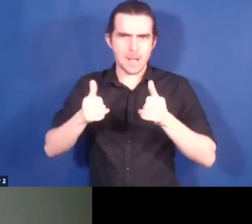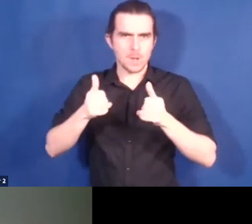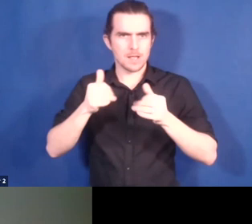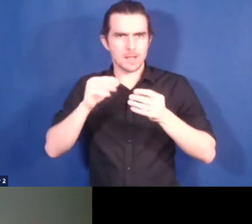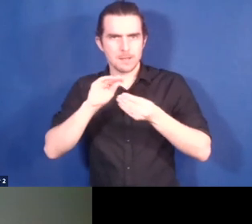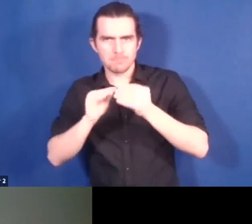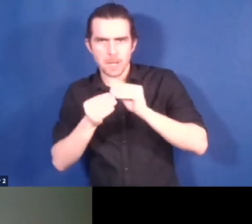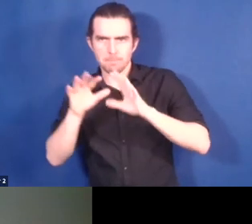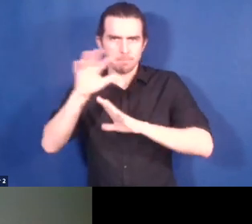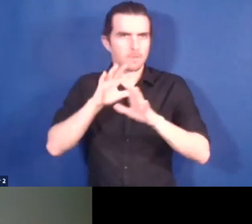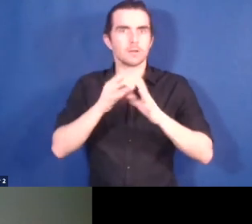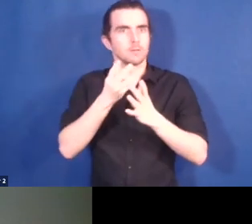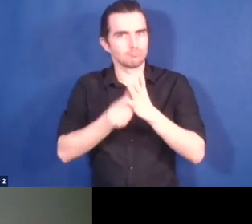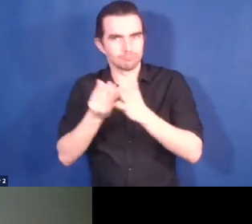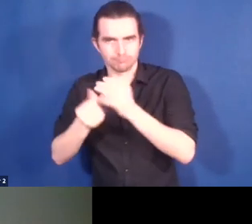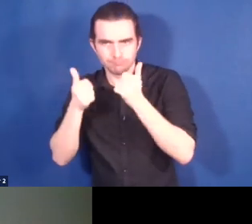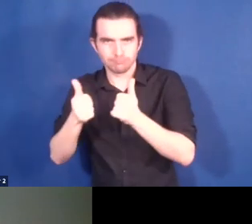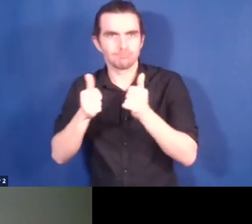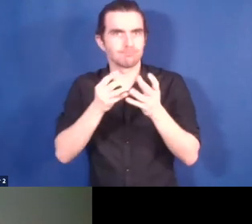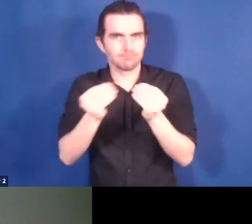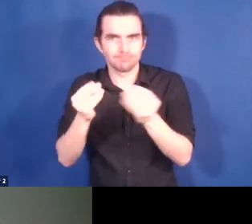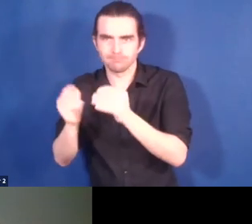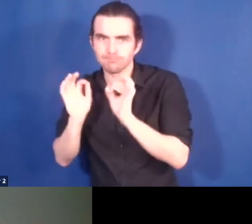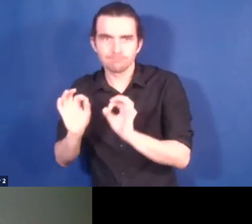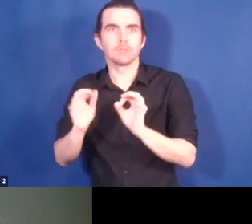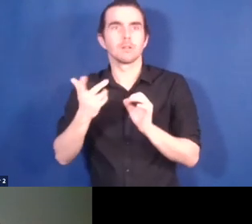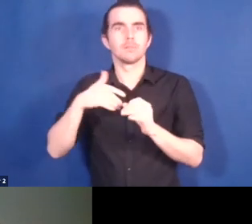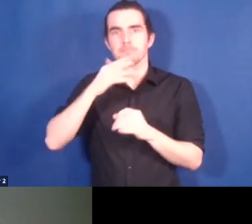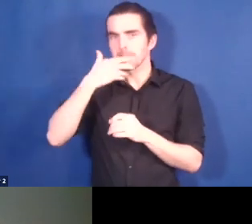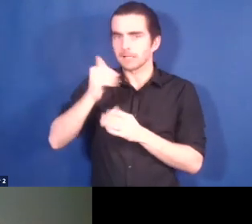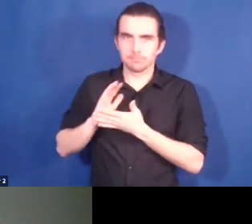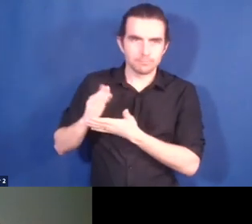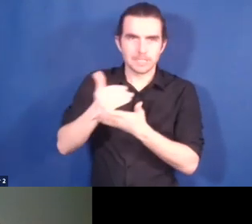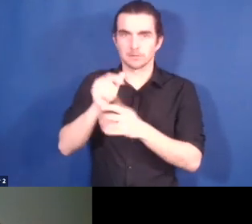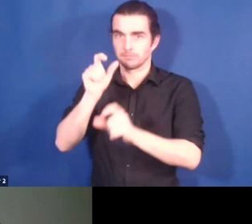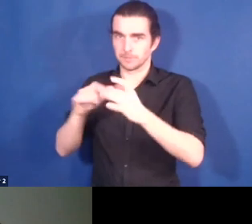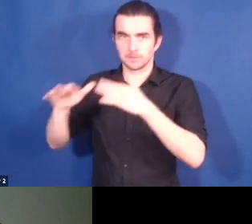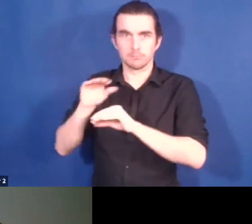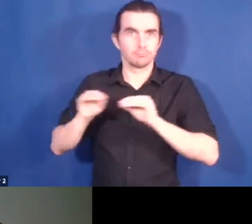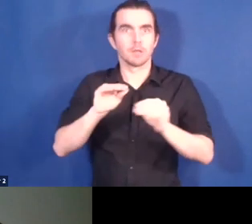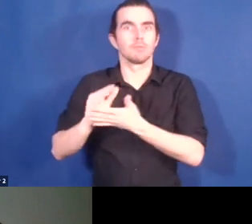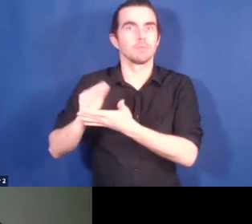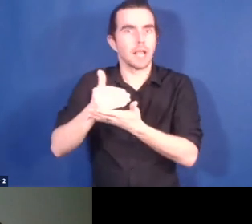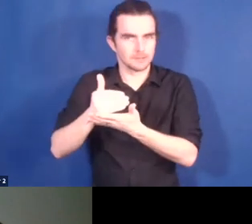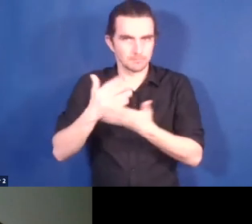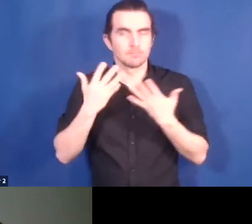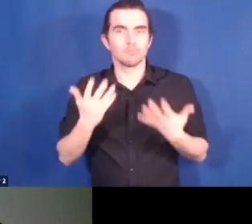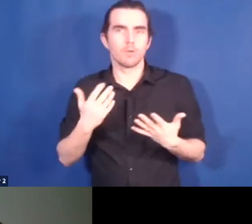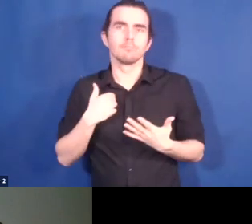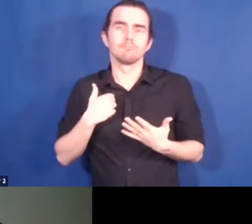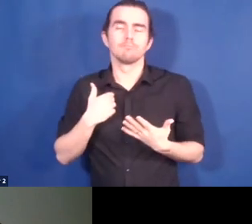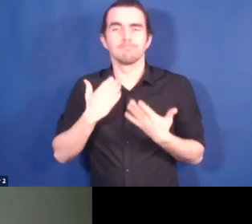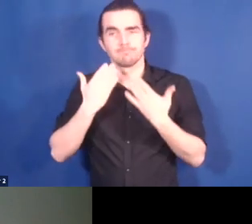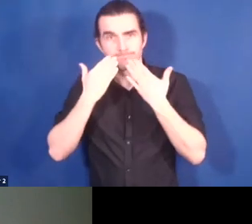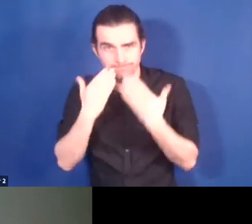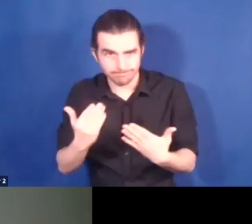thanks to UNHCR for making all this possible, particularly Rachel, who has moved